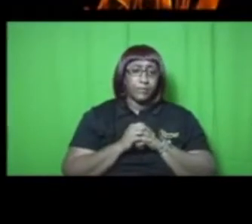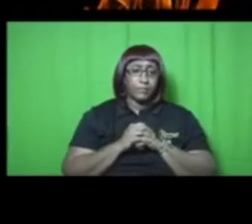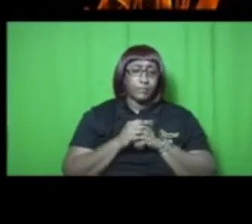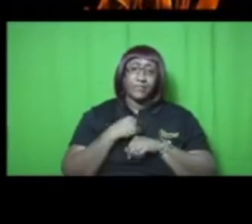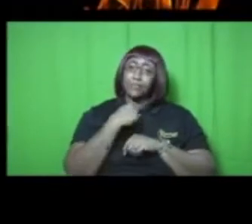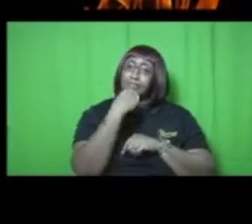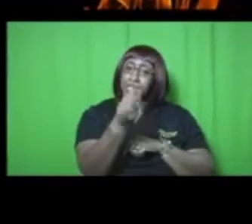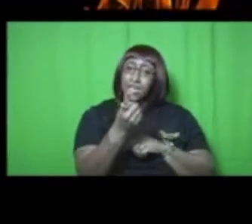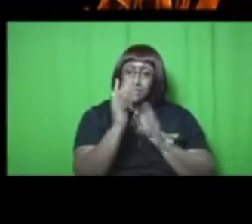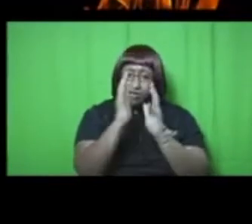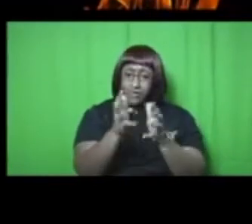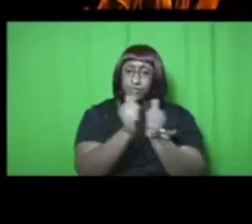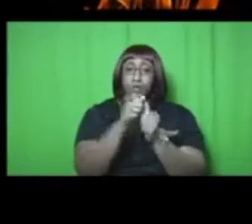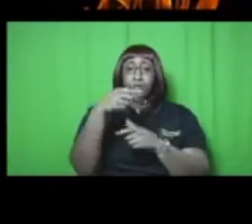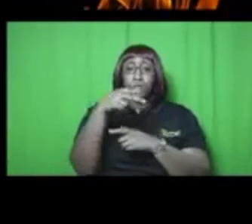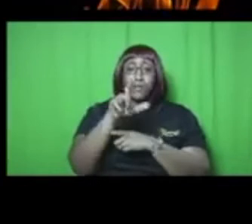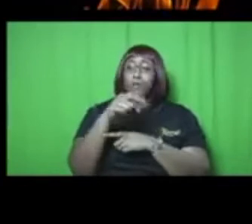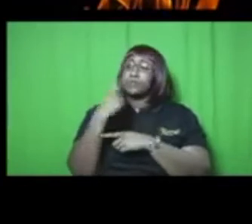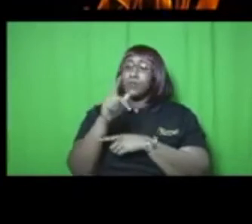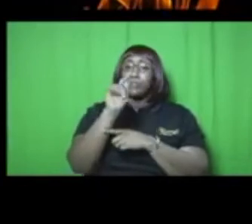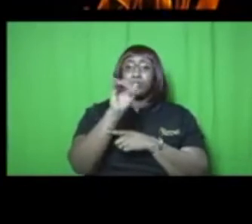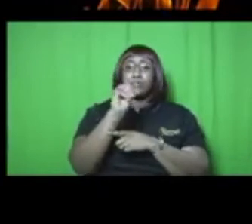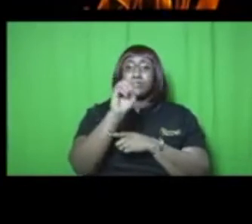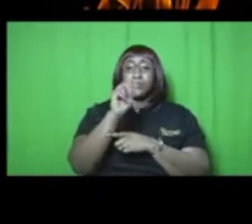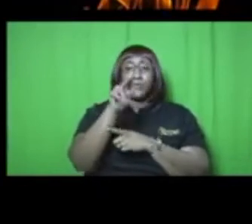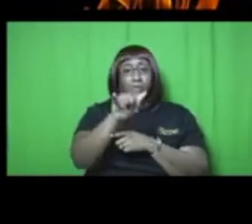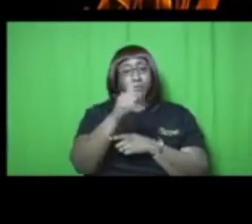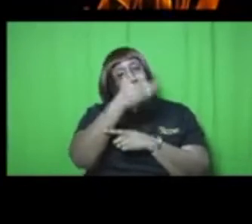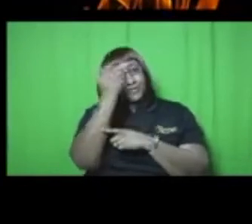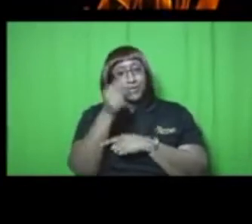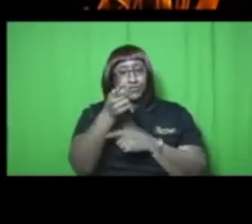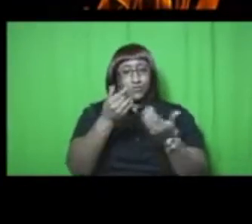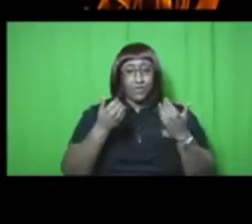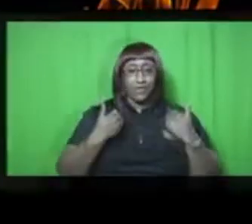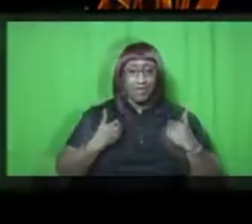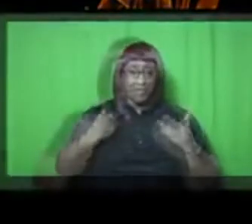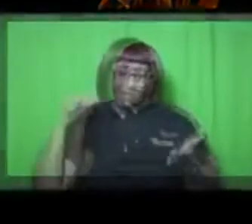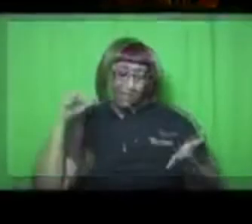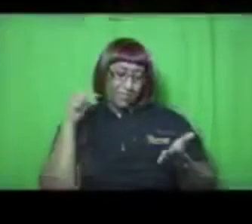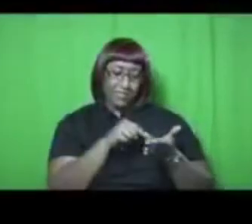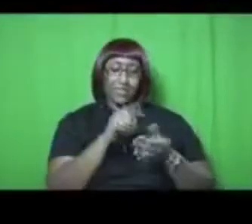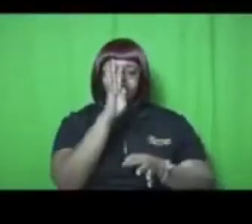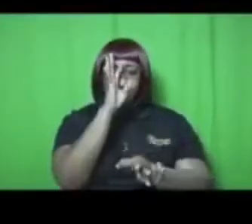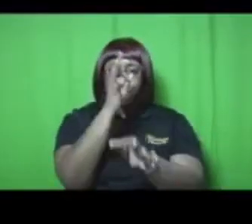I'm going to say to you and leave with you what Paul told Timothy. Because you have this